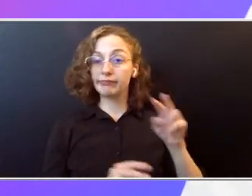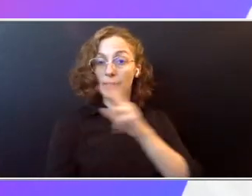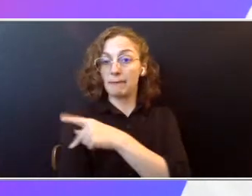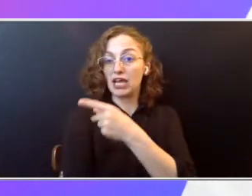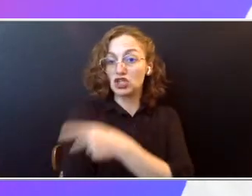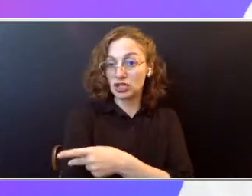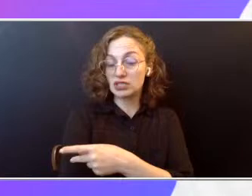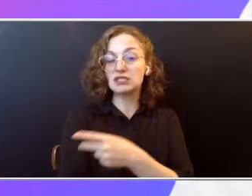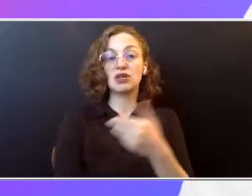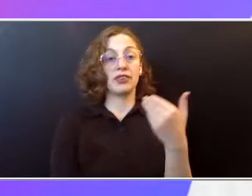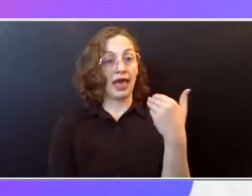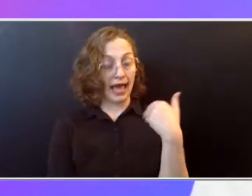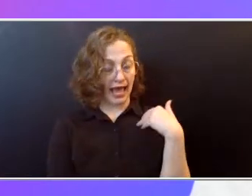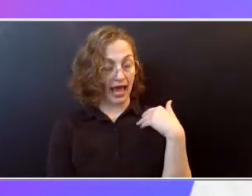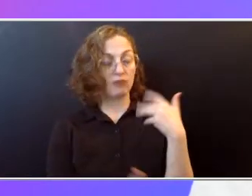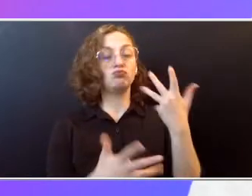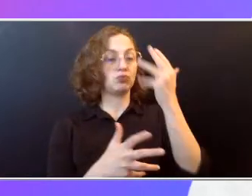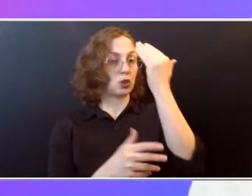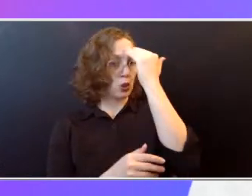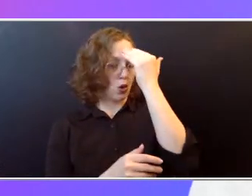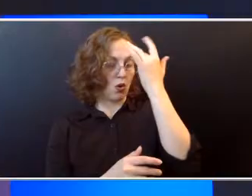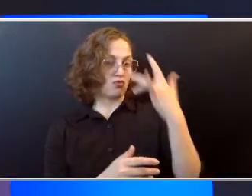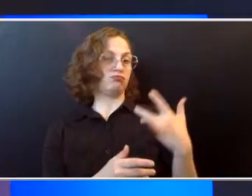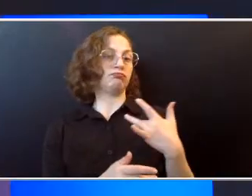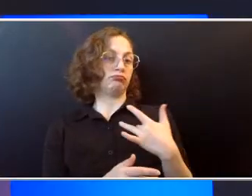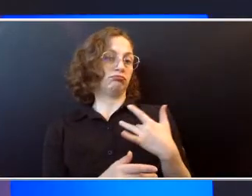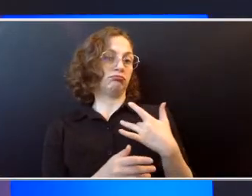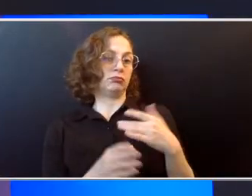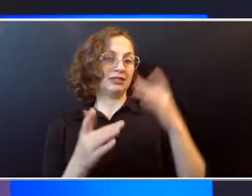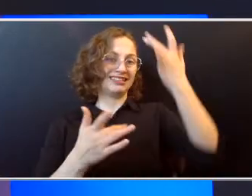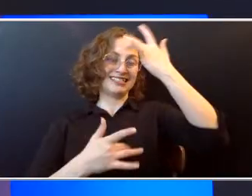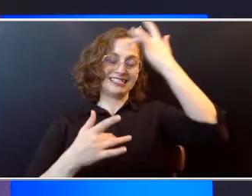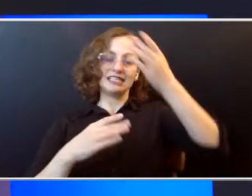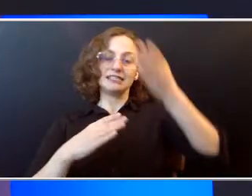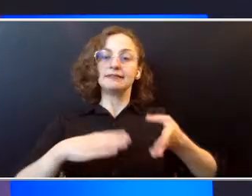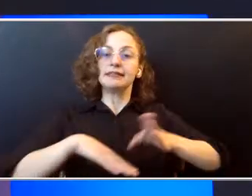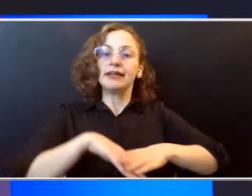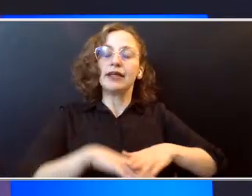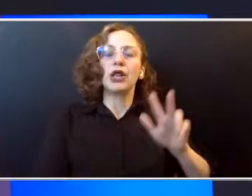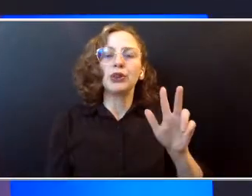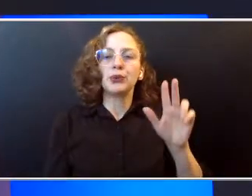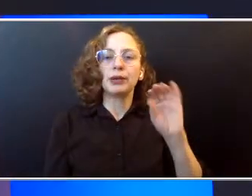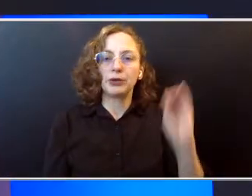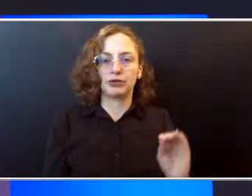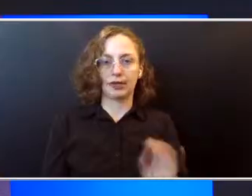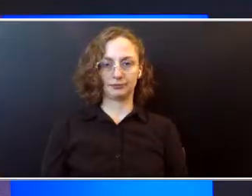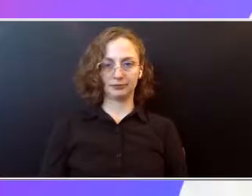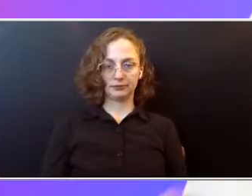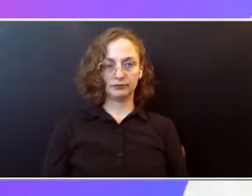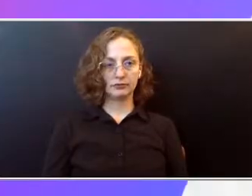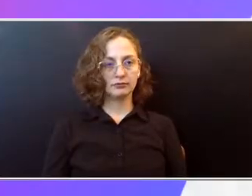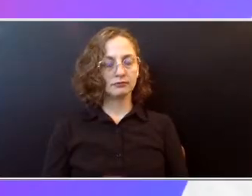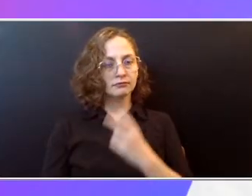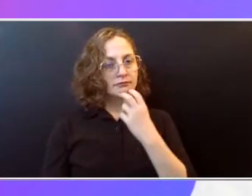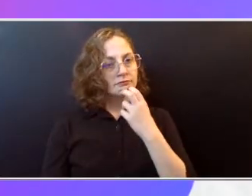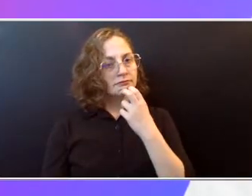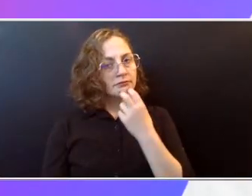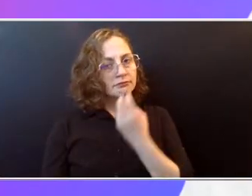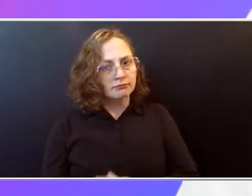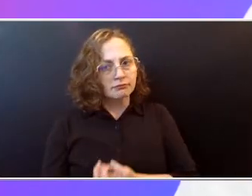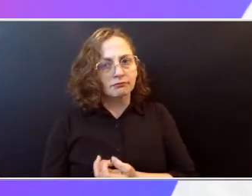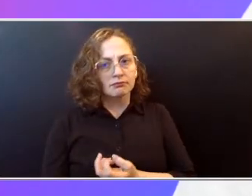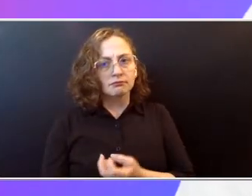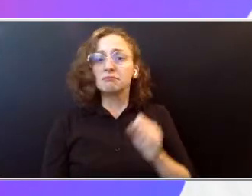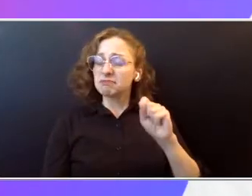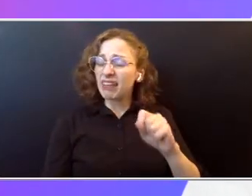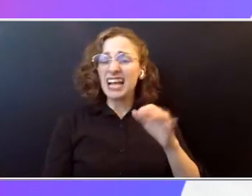to 3%. That's stunning because it is. It's a simple blood test. Fasting's not needed. It's